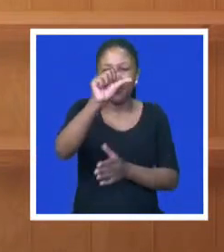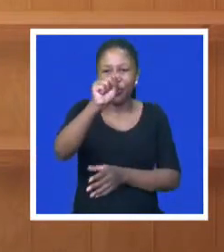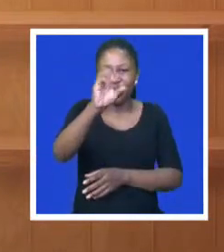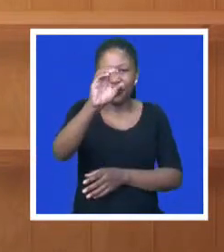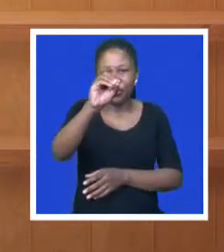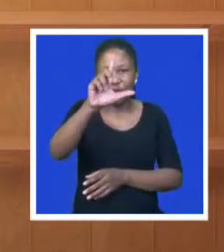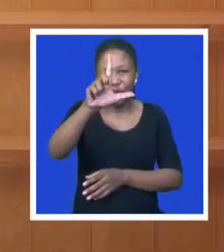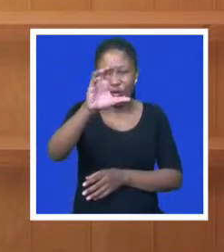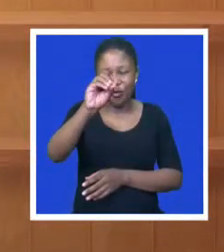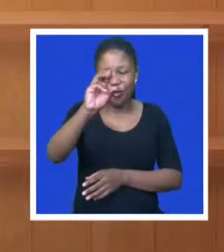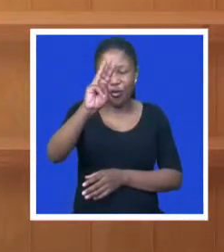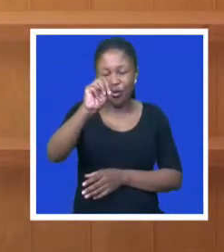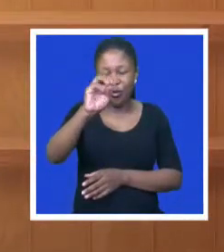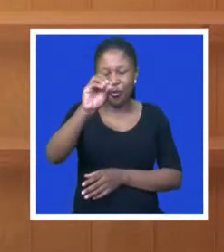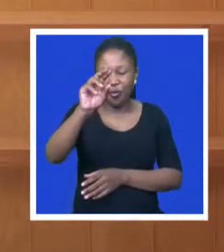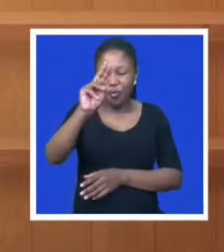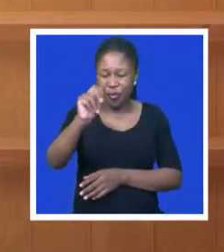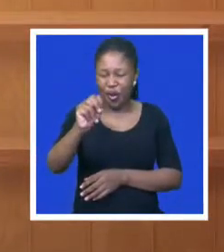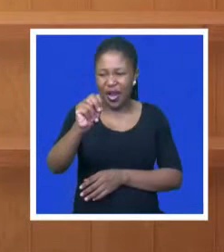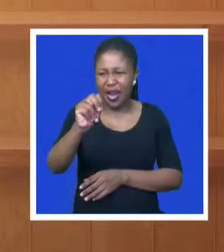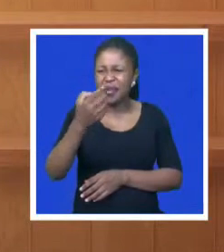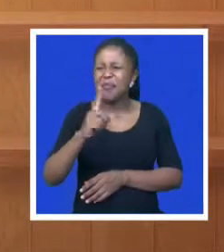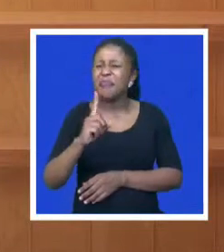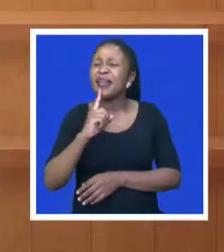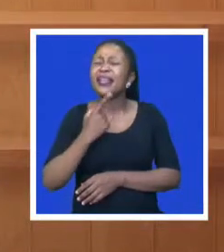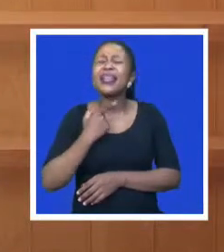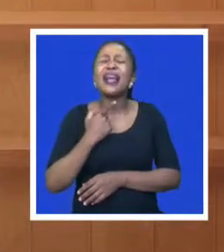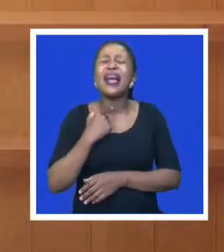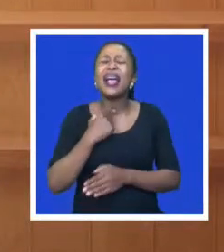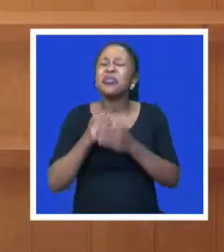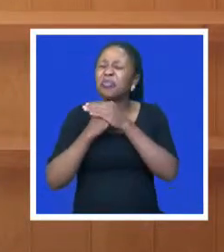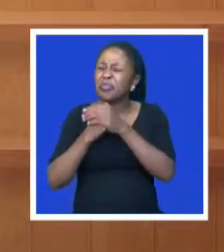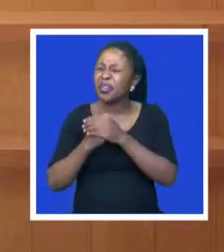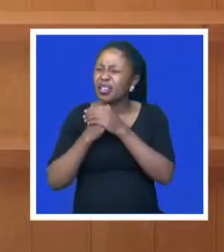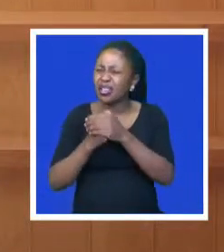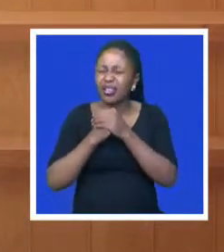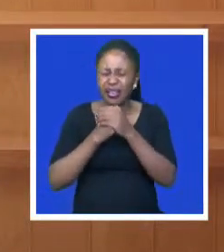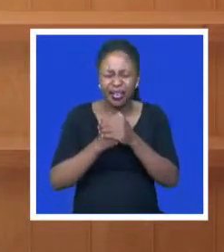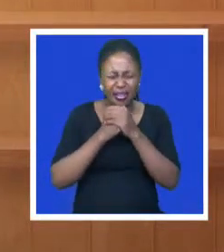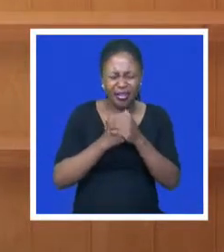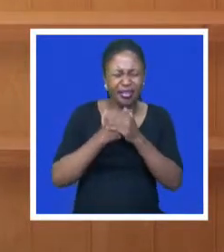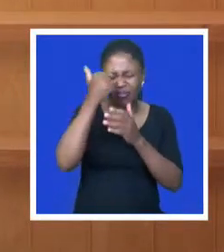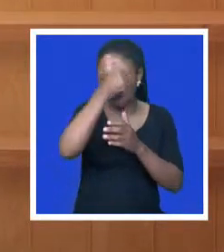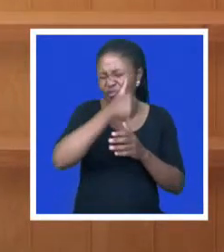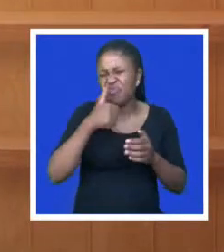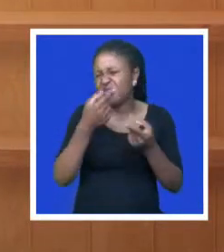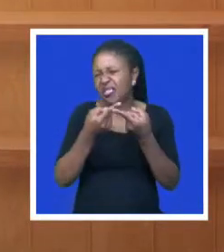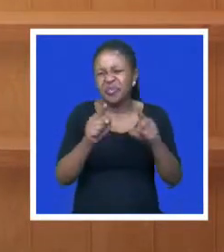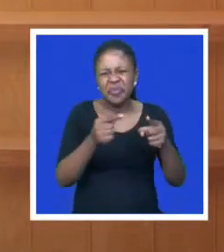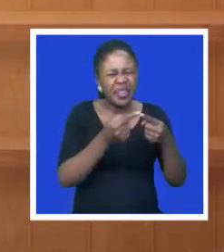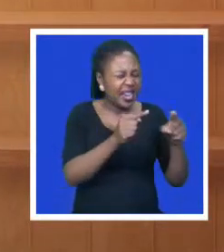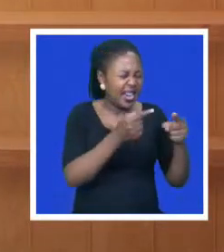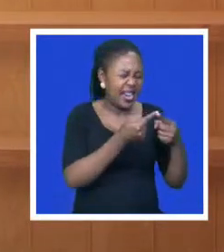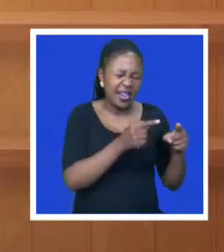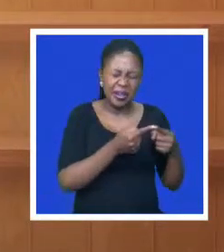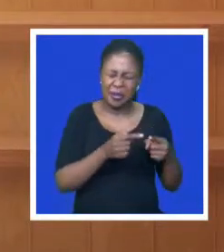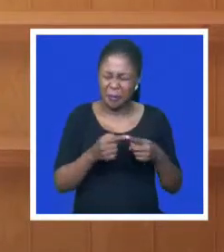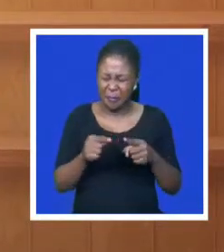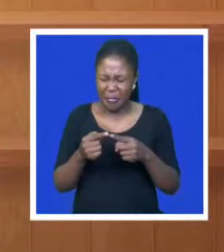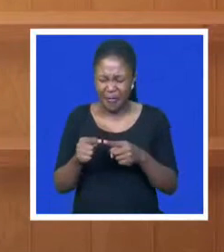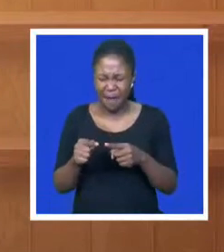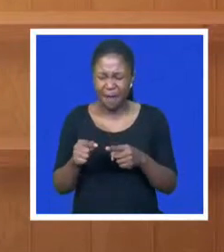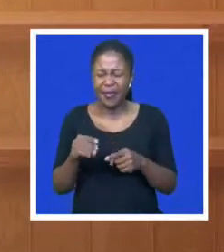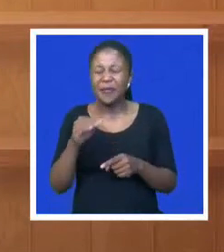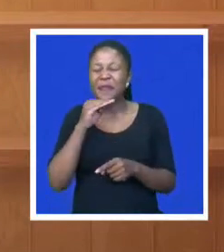his children wandered. But then God continued and kept his promise that one day